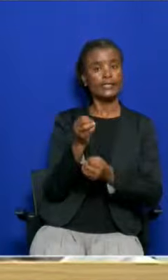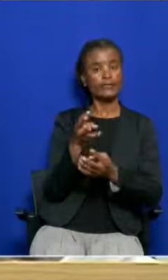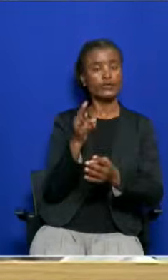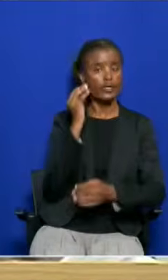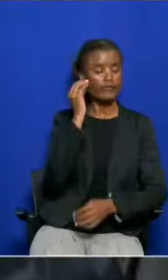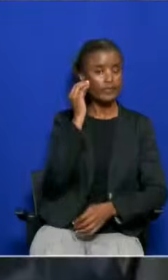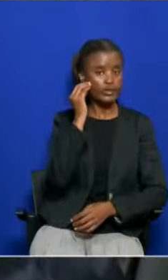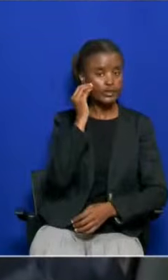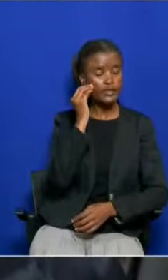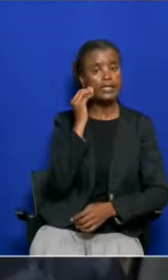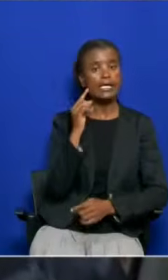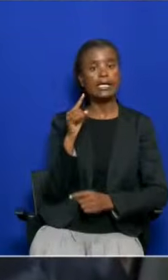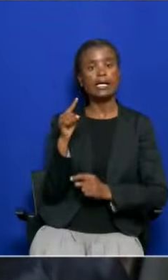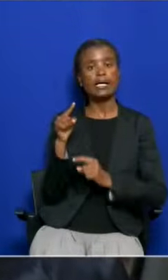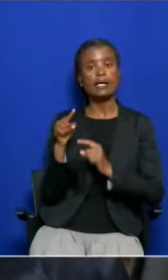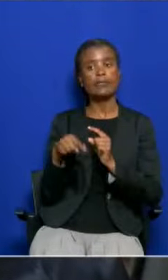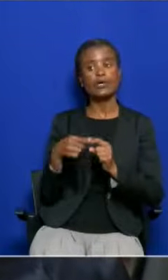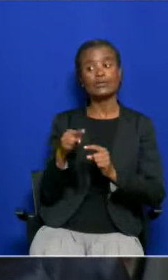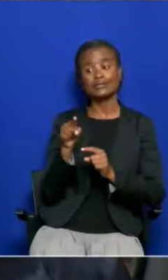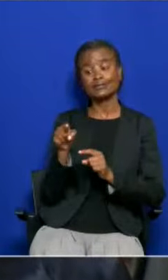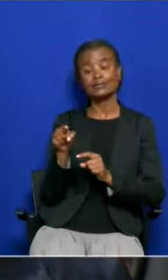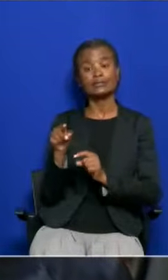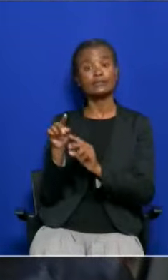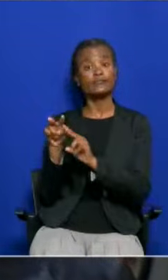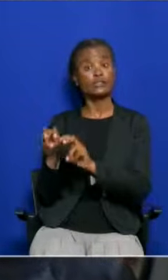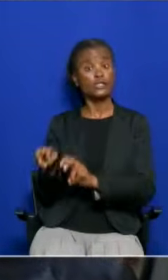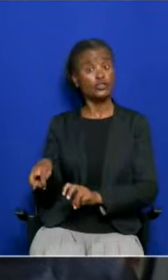relation to this investigation.